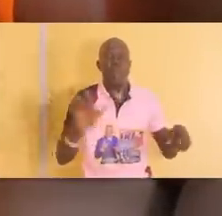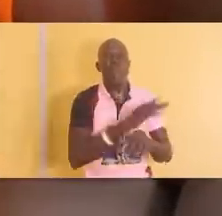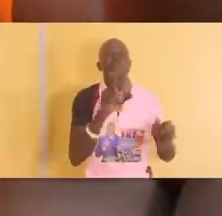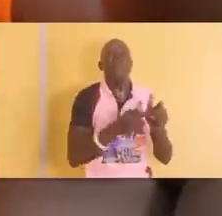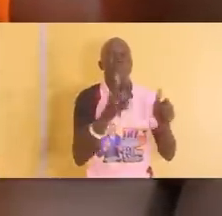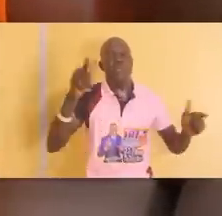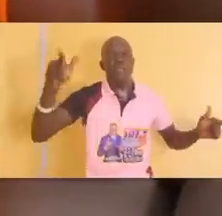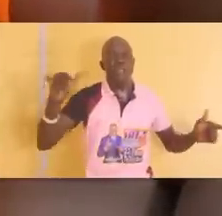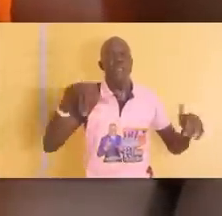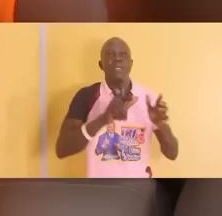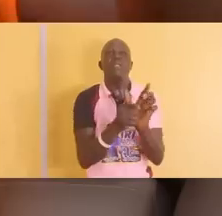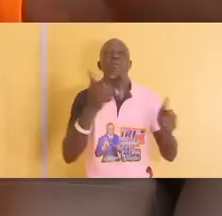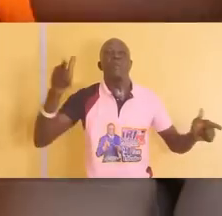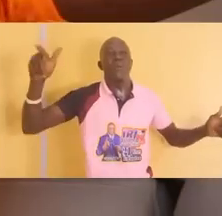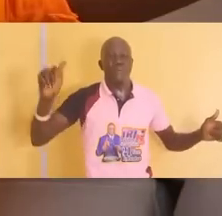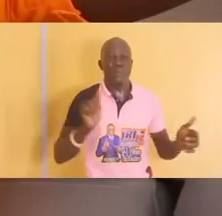powerful.